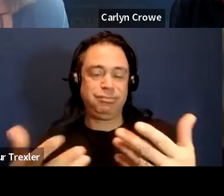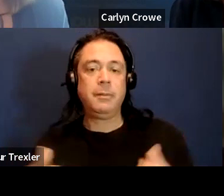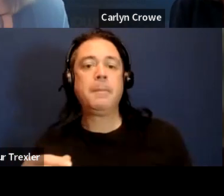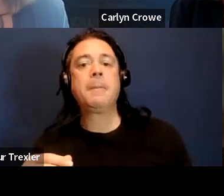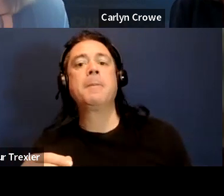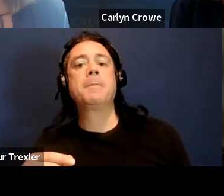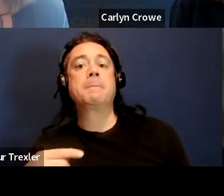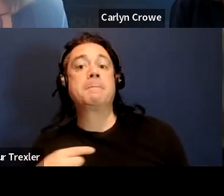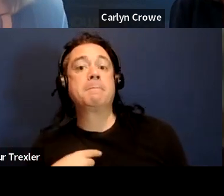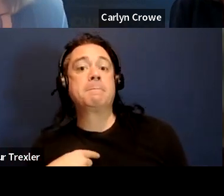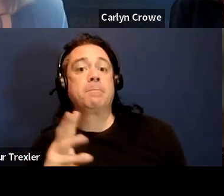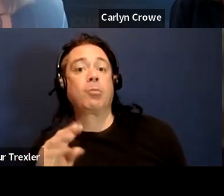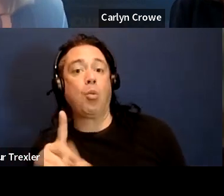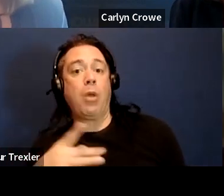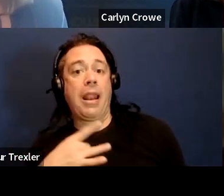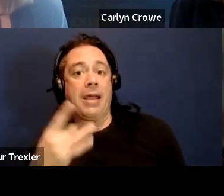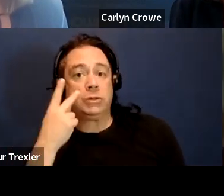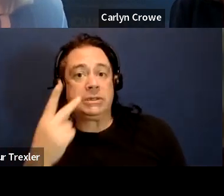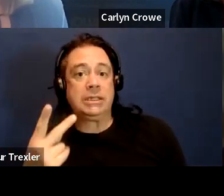I would like to see